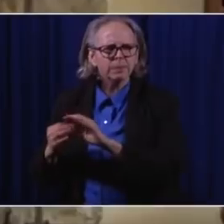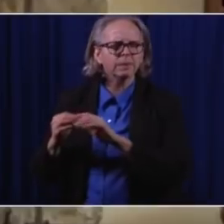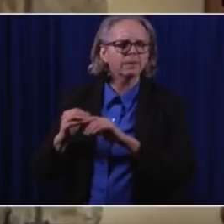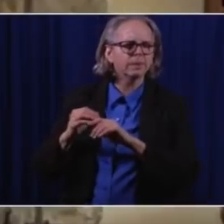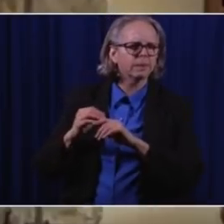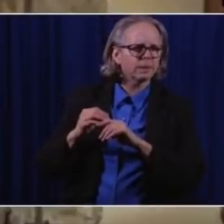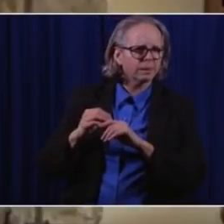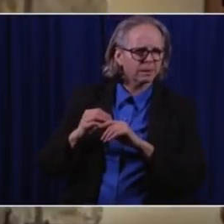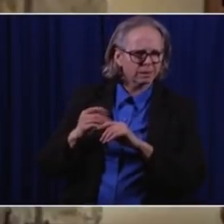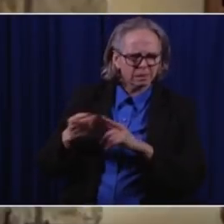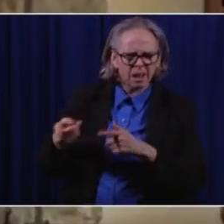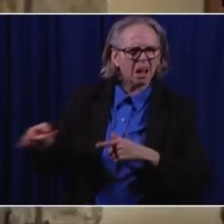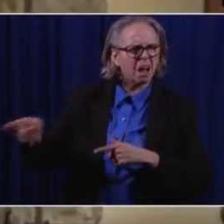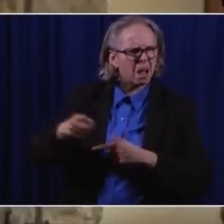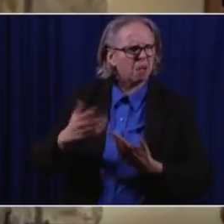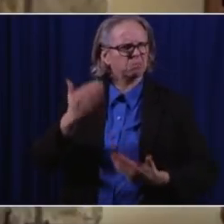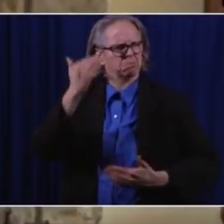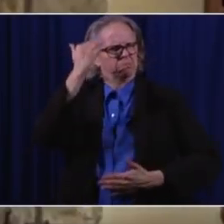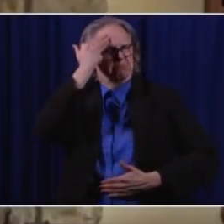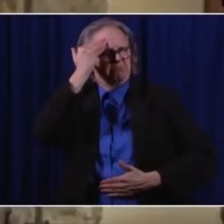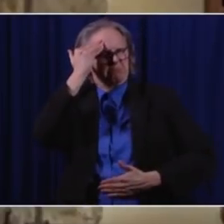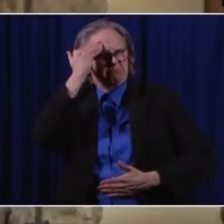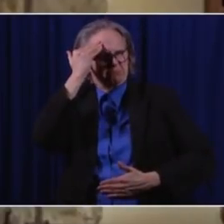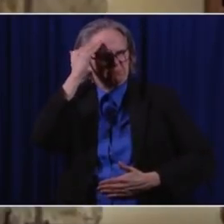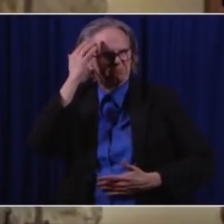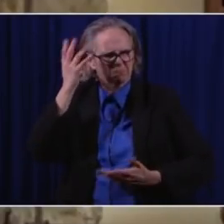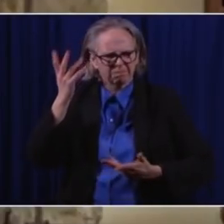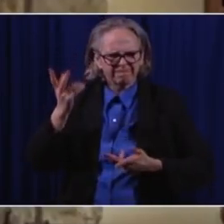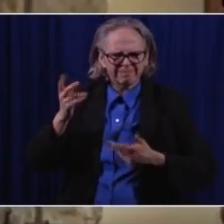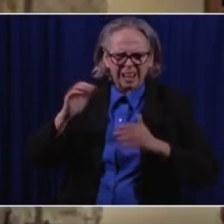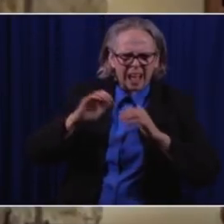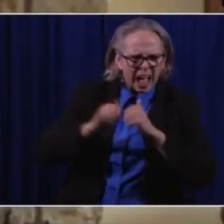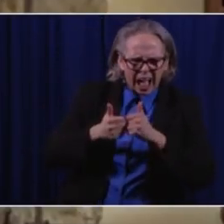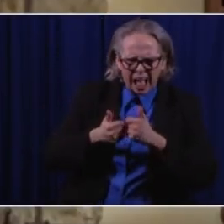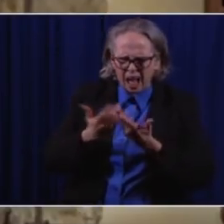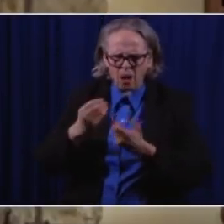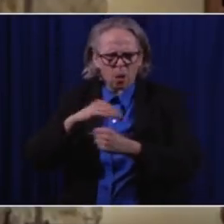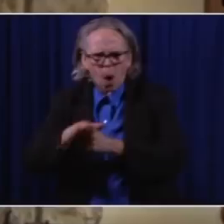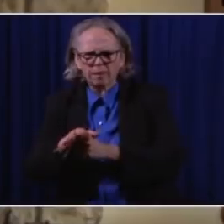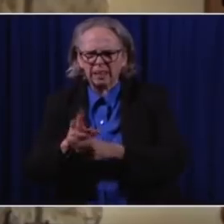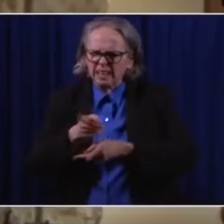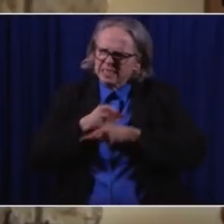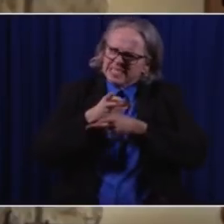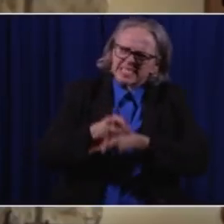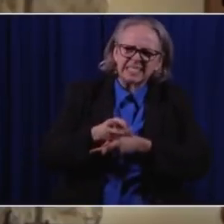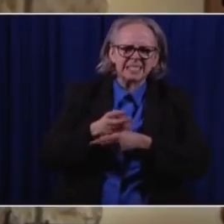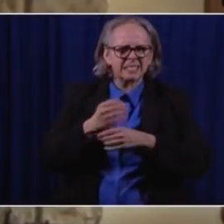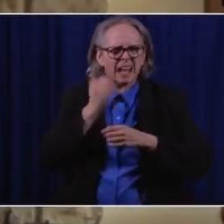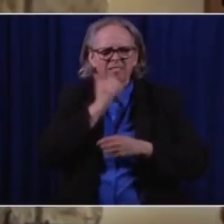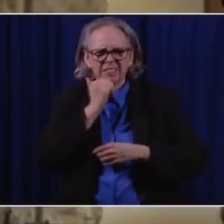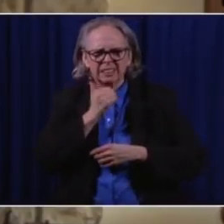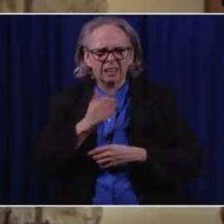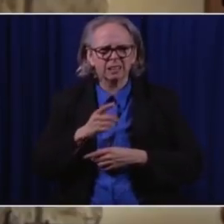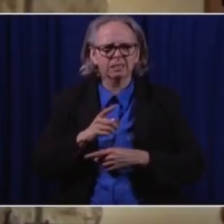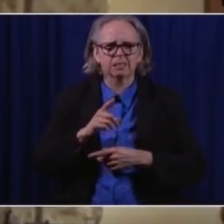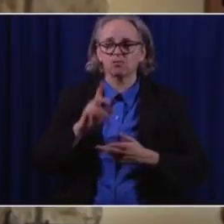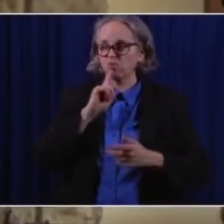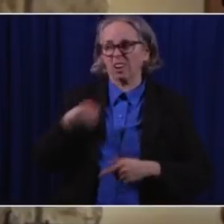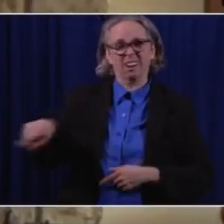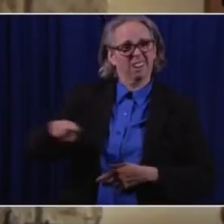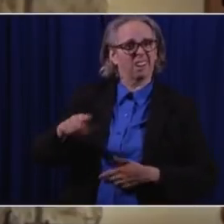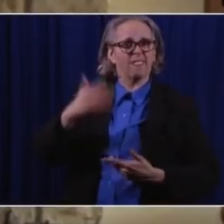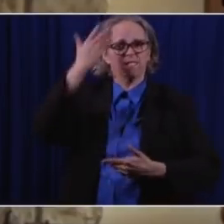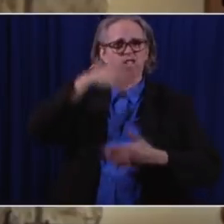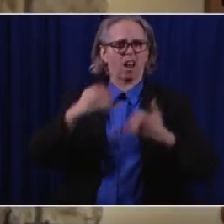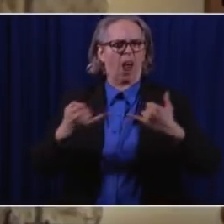problem every single day, and who see it at the front line. And I think sometimes, you know, when